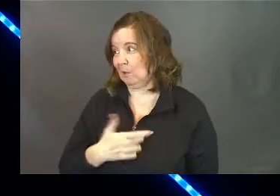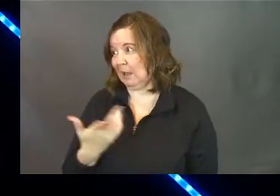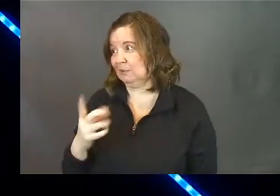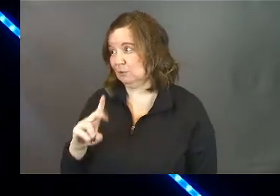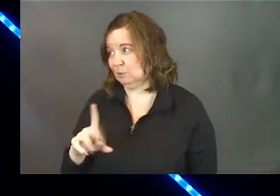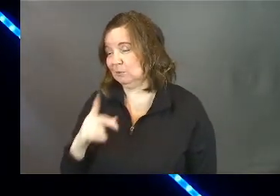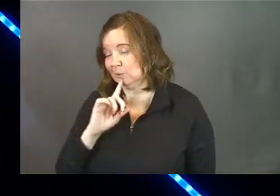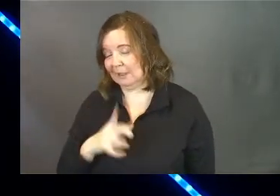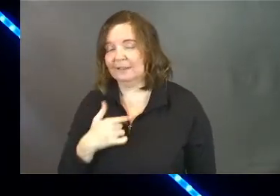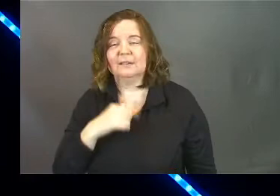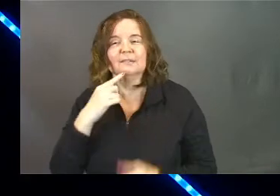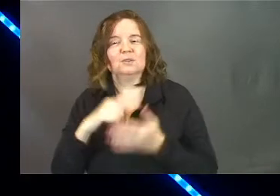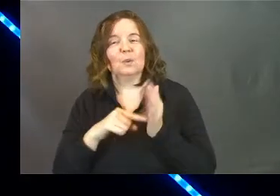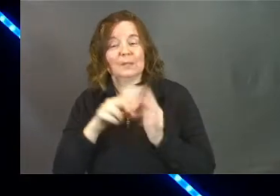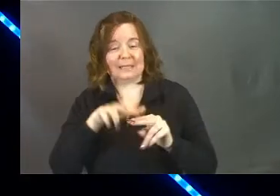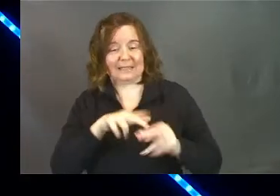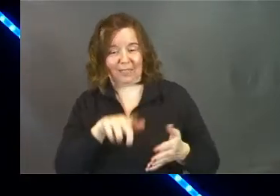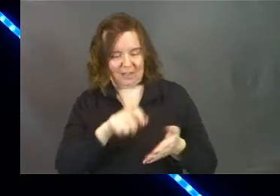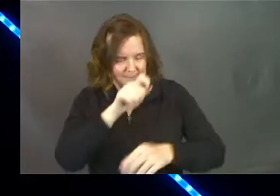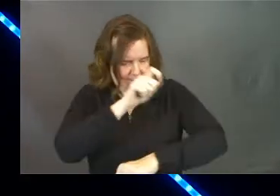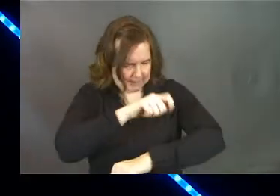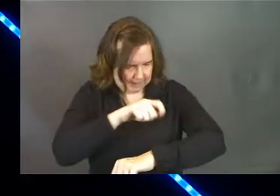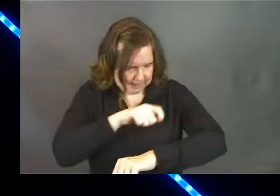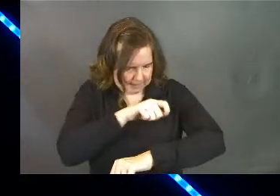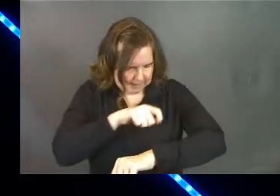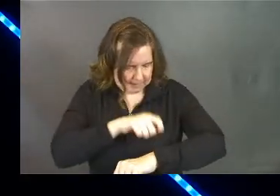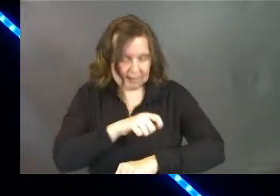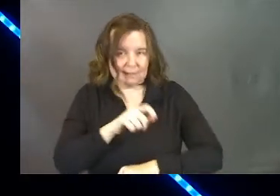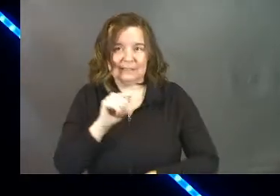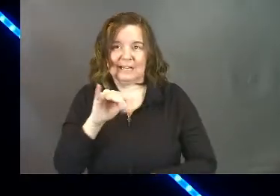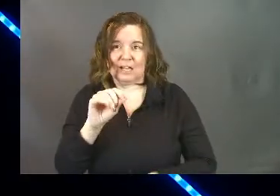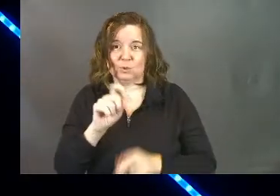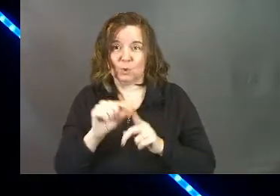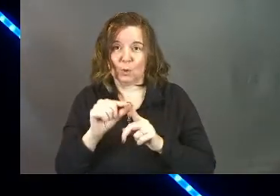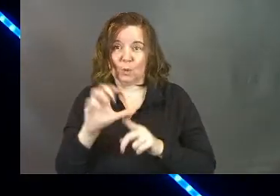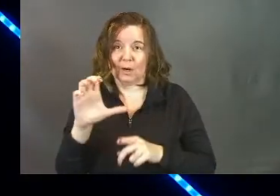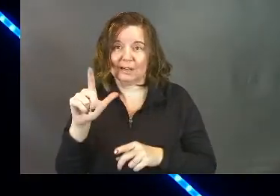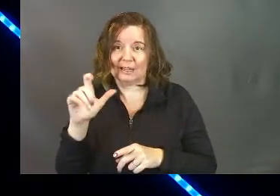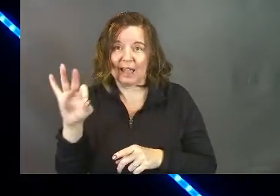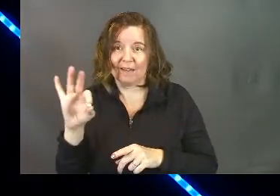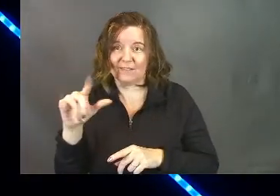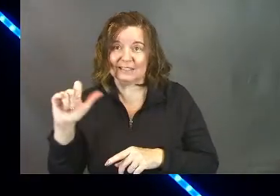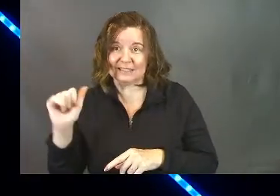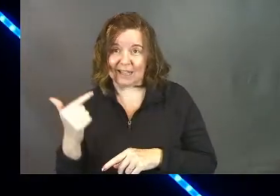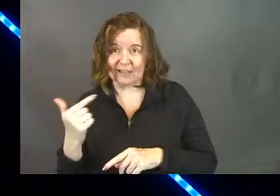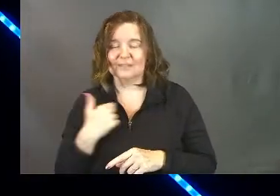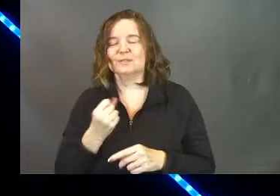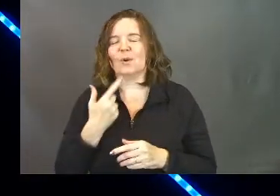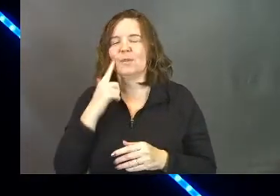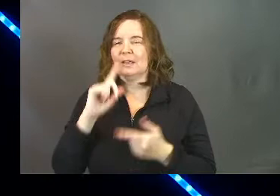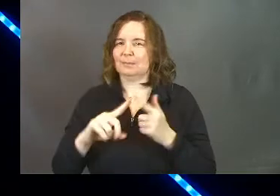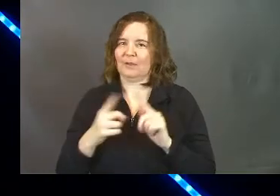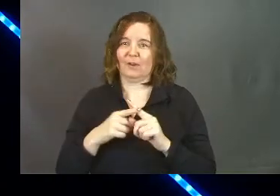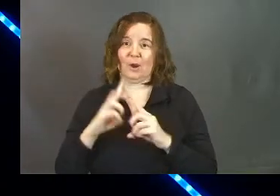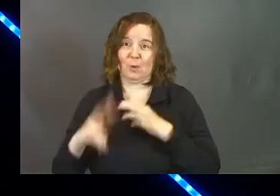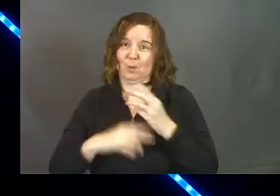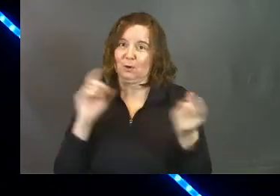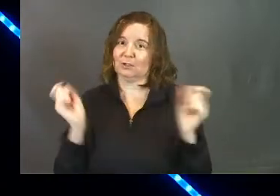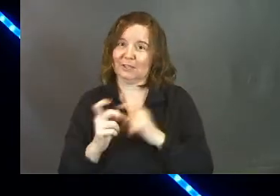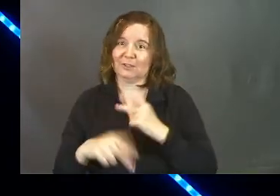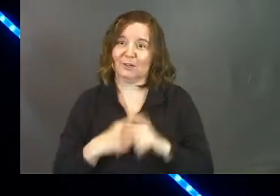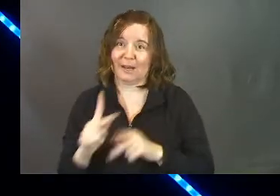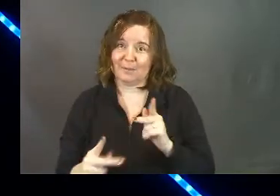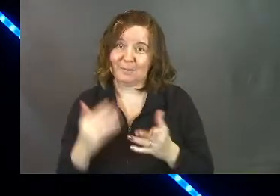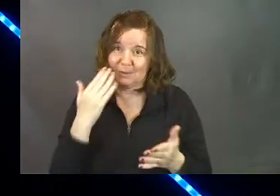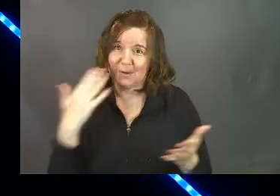mean? Like, he's sitting there diligently tattooing this word into his calf. So these are my friends, right? World changer kind of people, you